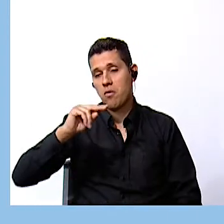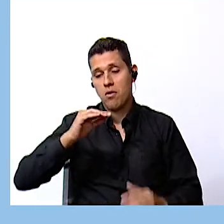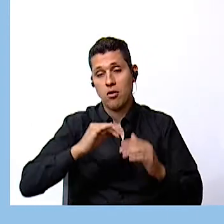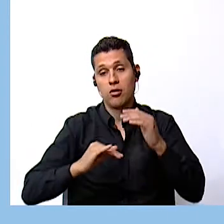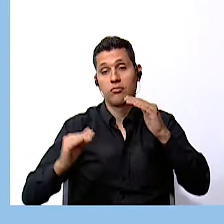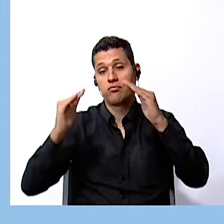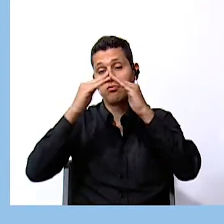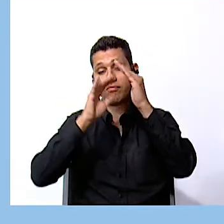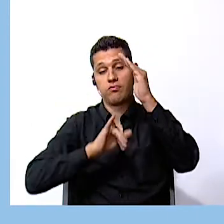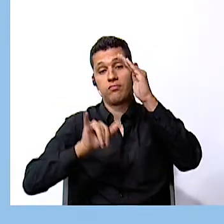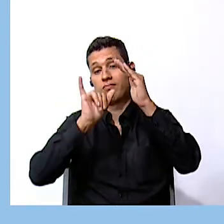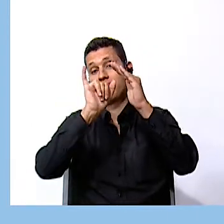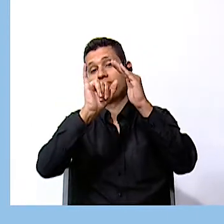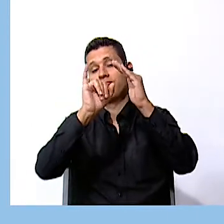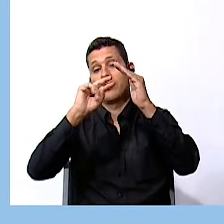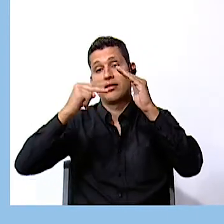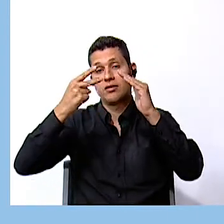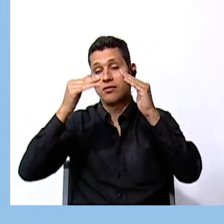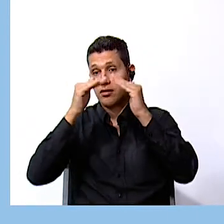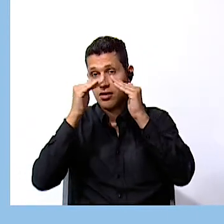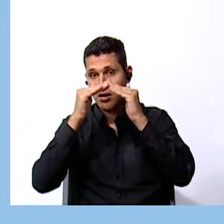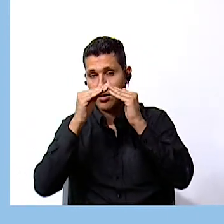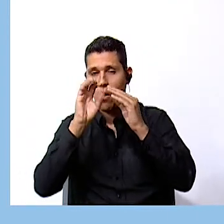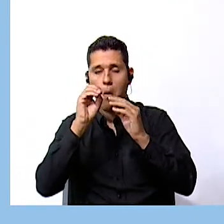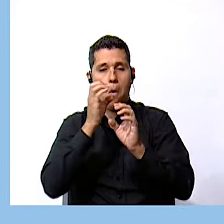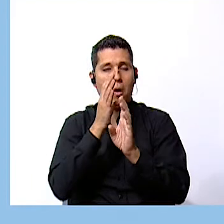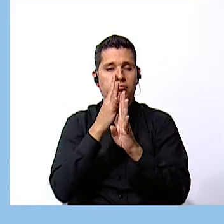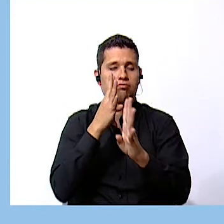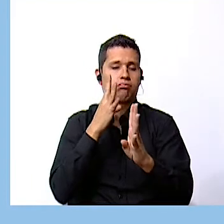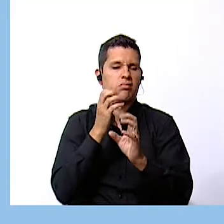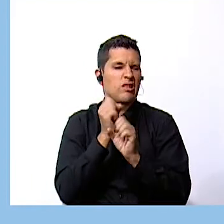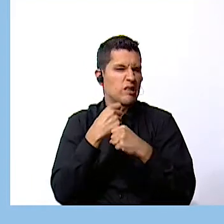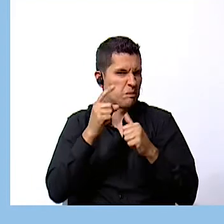or make a line. ¿Qué hacemos primero?